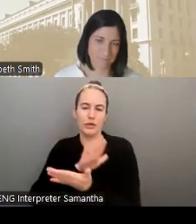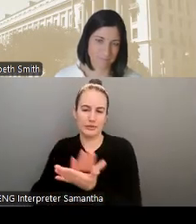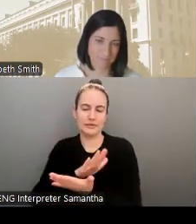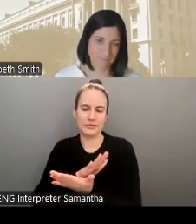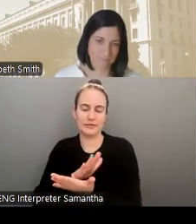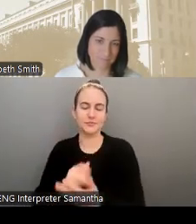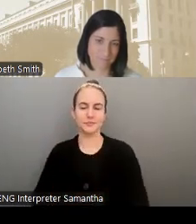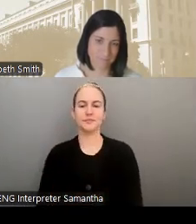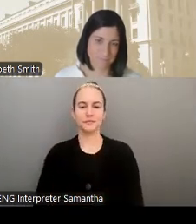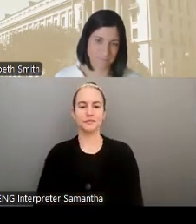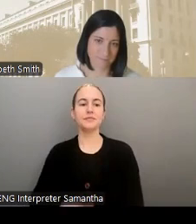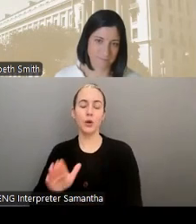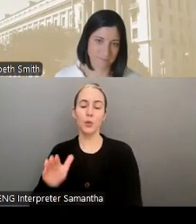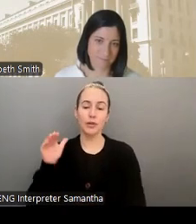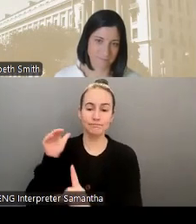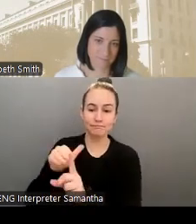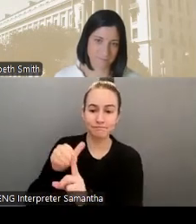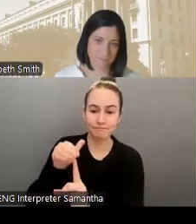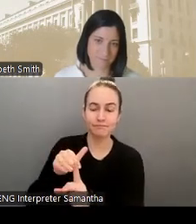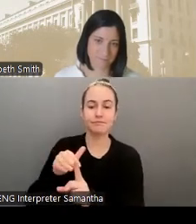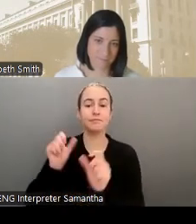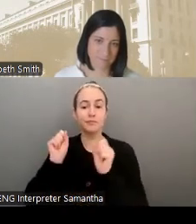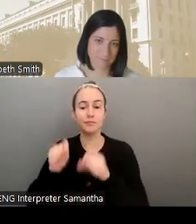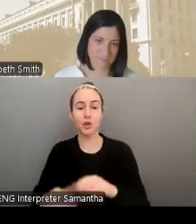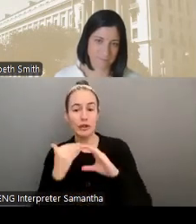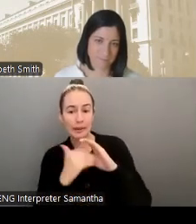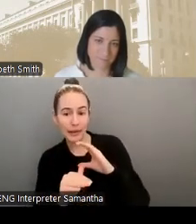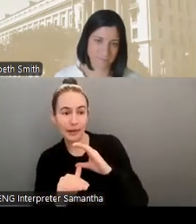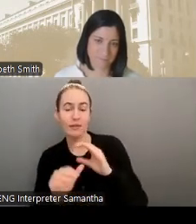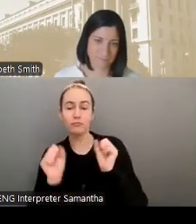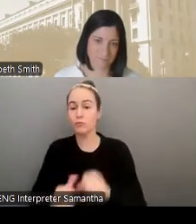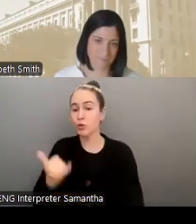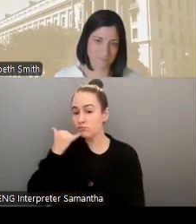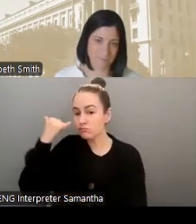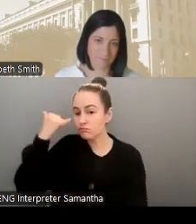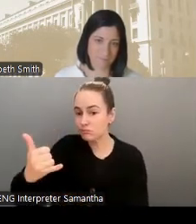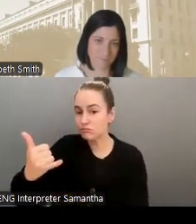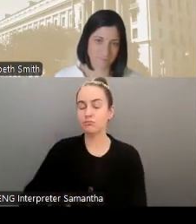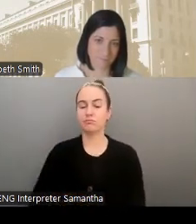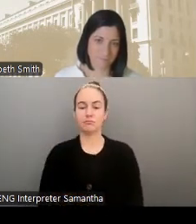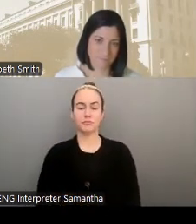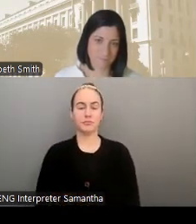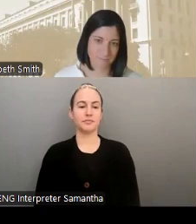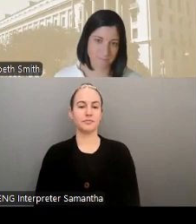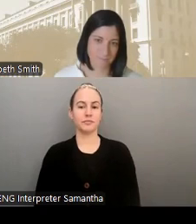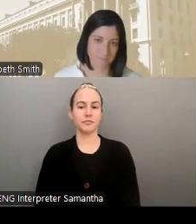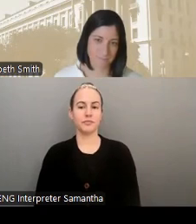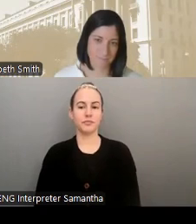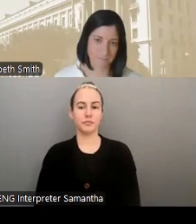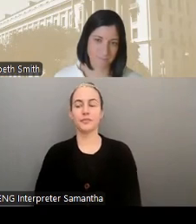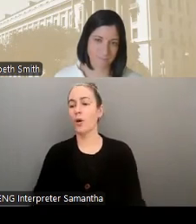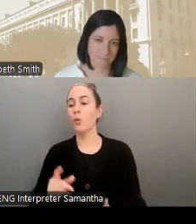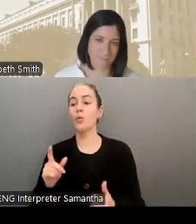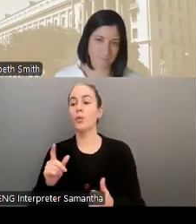to reach out to you. It could be via email, it could be a phone call, and they are going to introduce themselves.